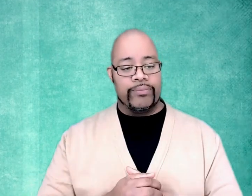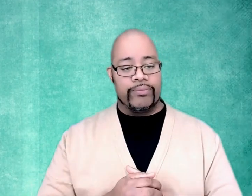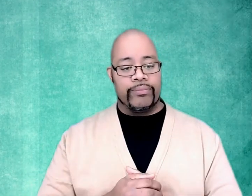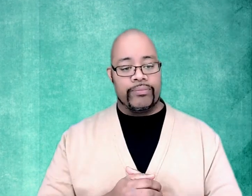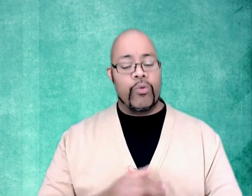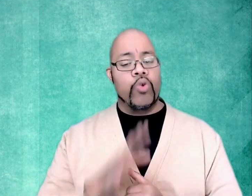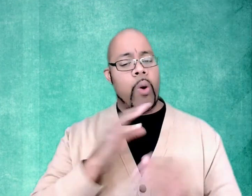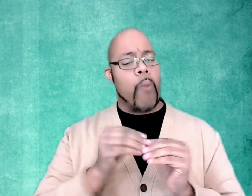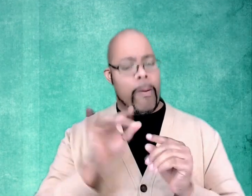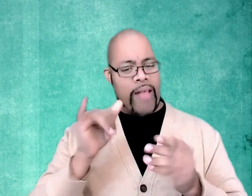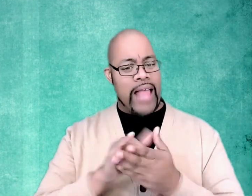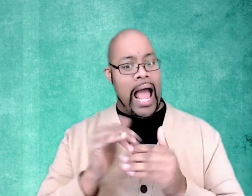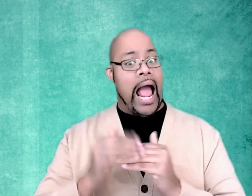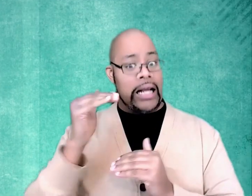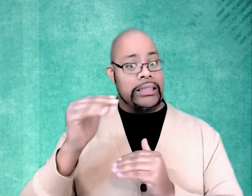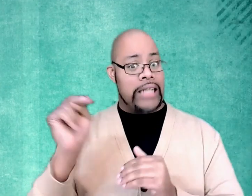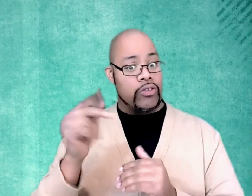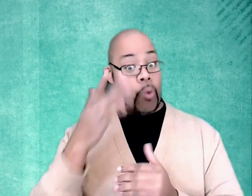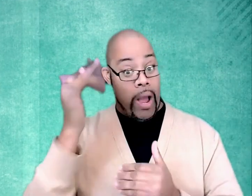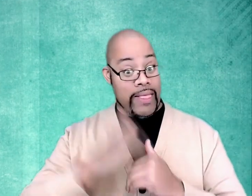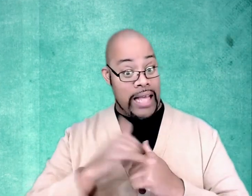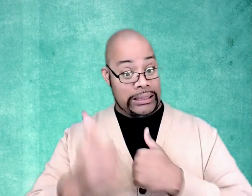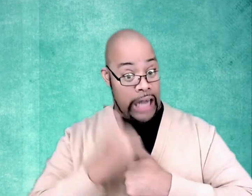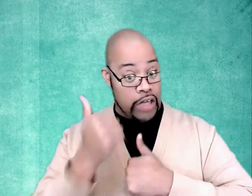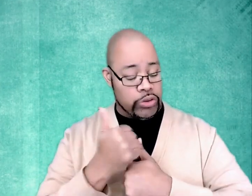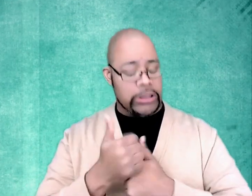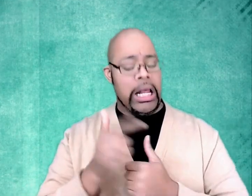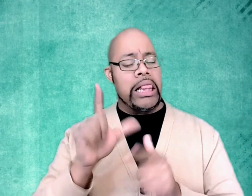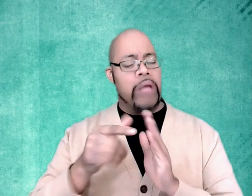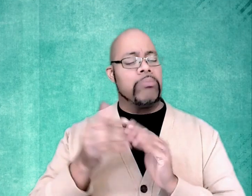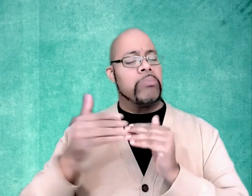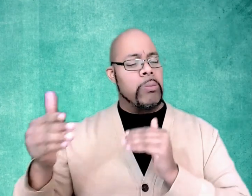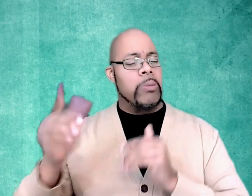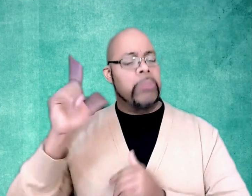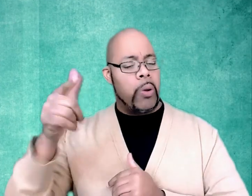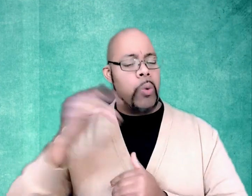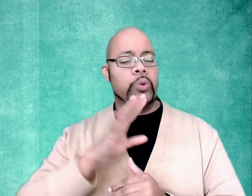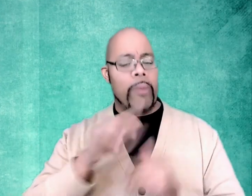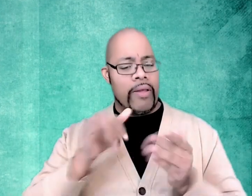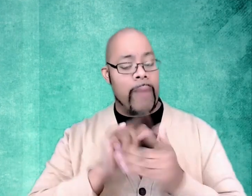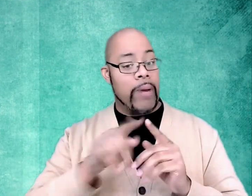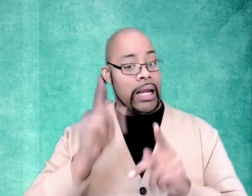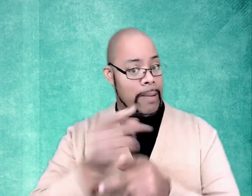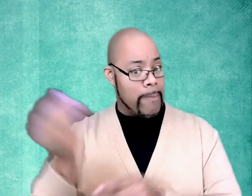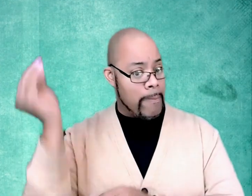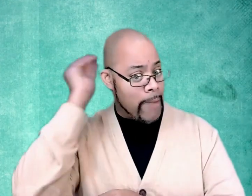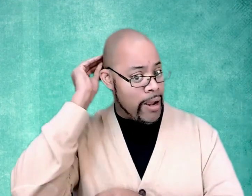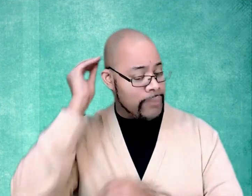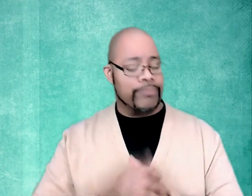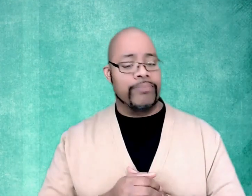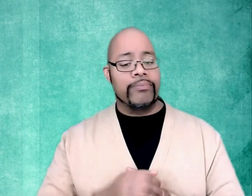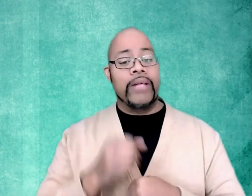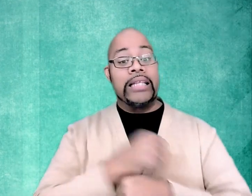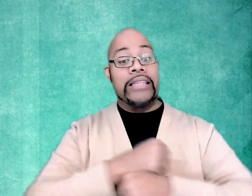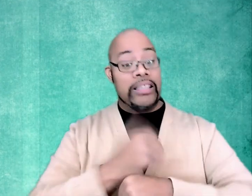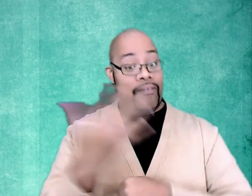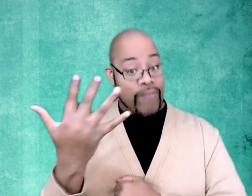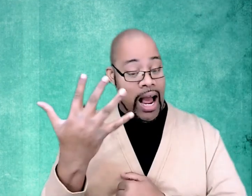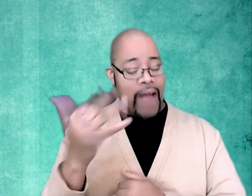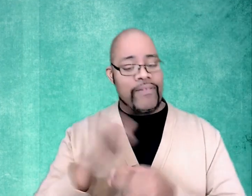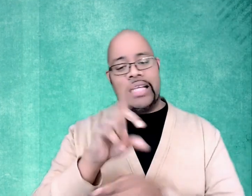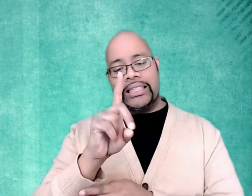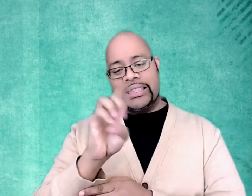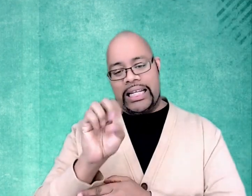Now, we'll talk a little bit more about why excess nitrogen is so dangerous a little bit later, but keep that in mind. And stage 5